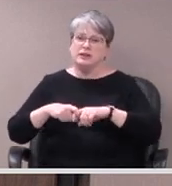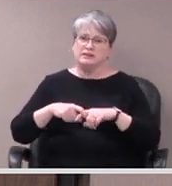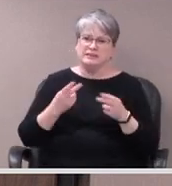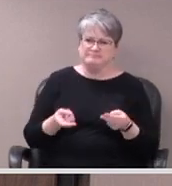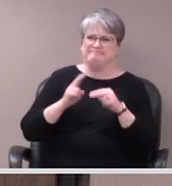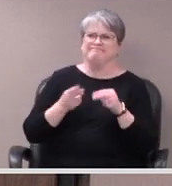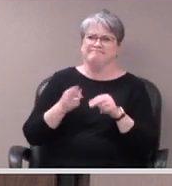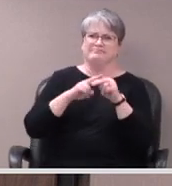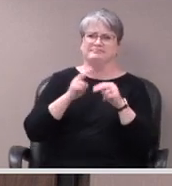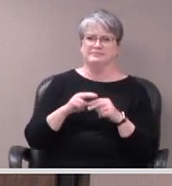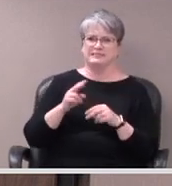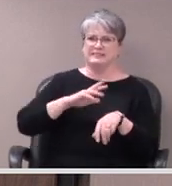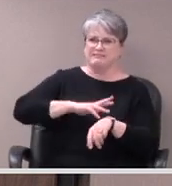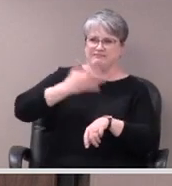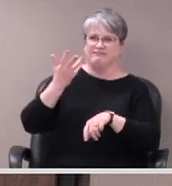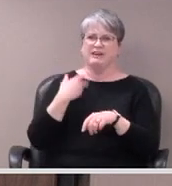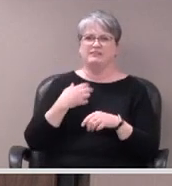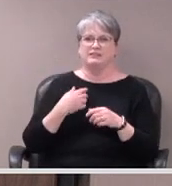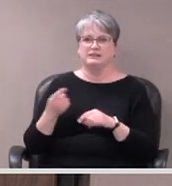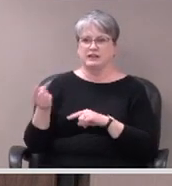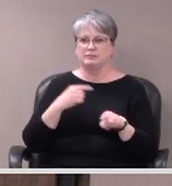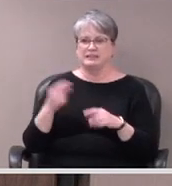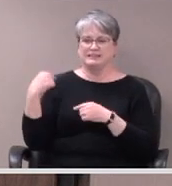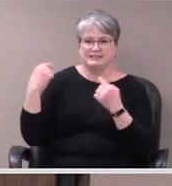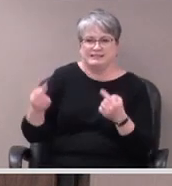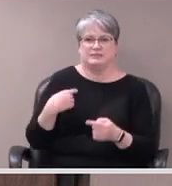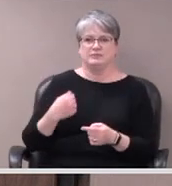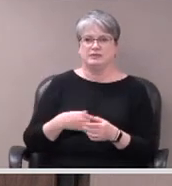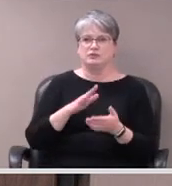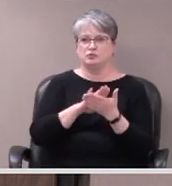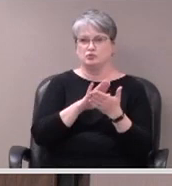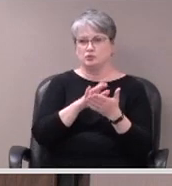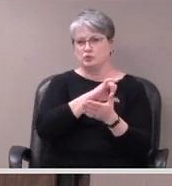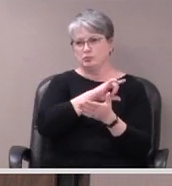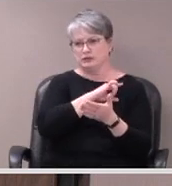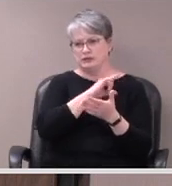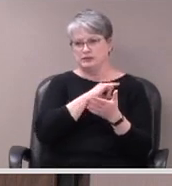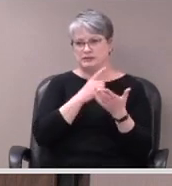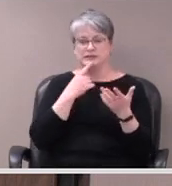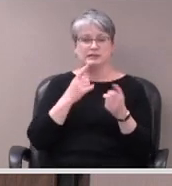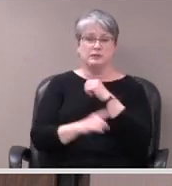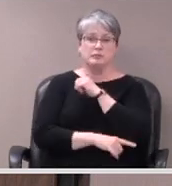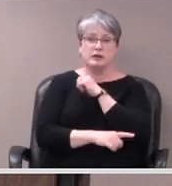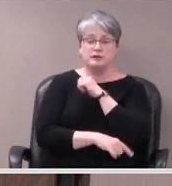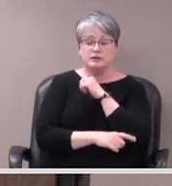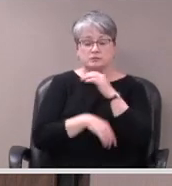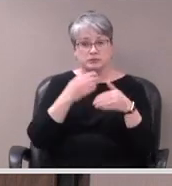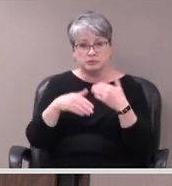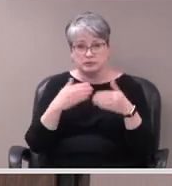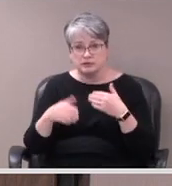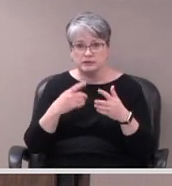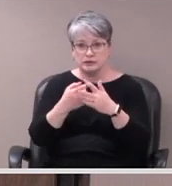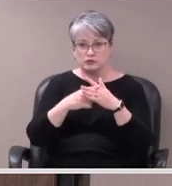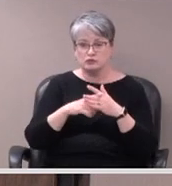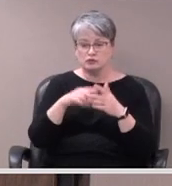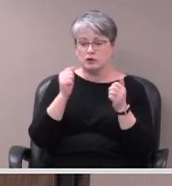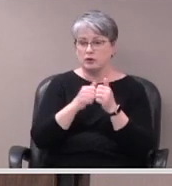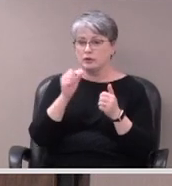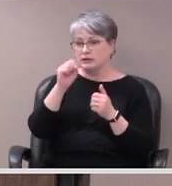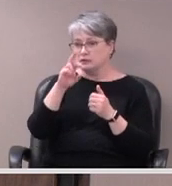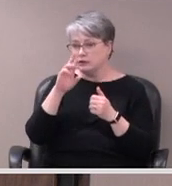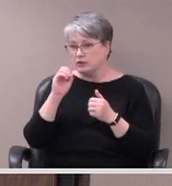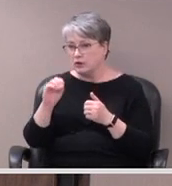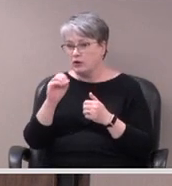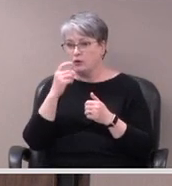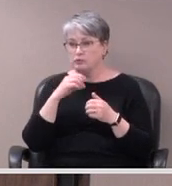that has come with a decades-long increase in school policing. Disciplinary proceedings initiated by SROs,